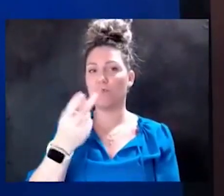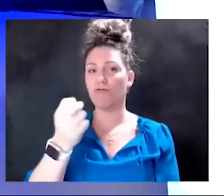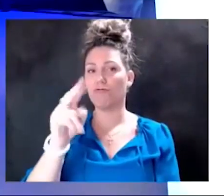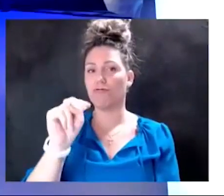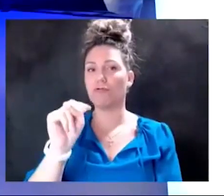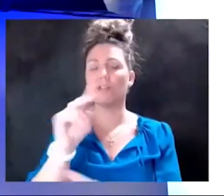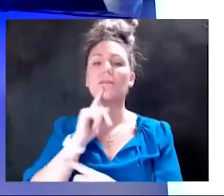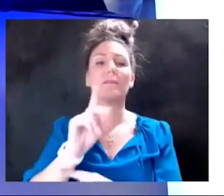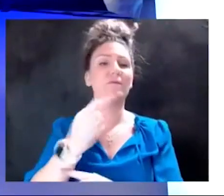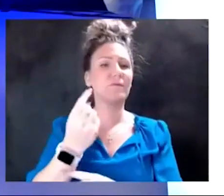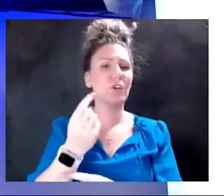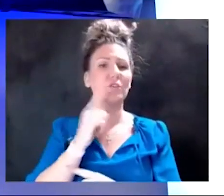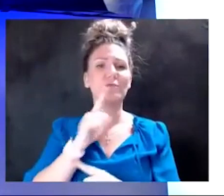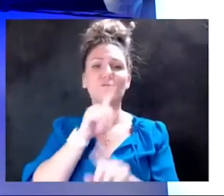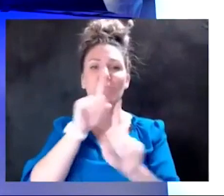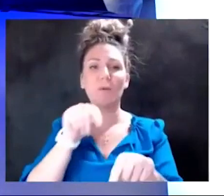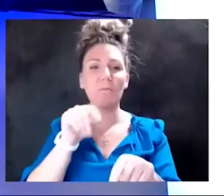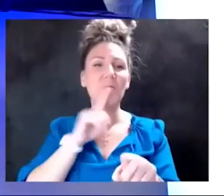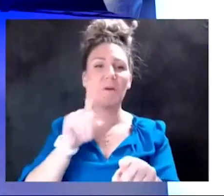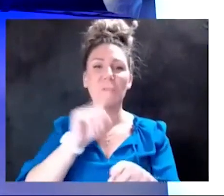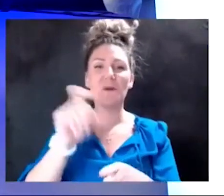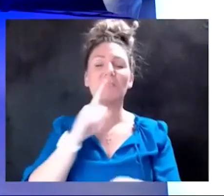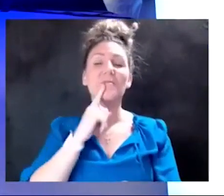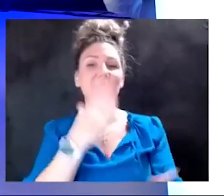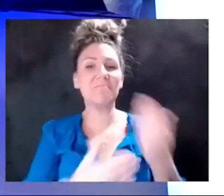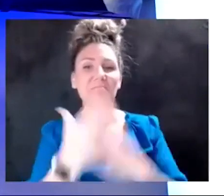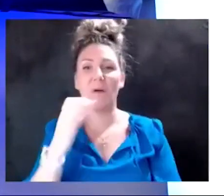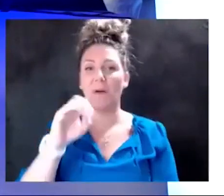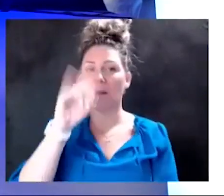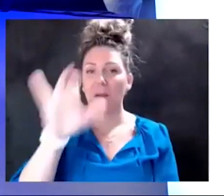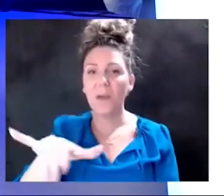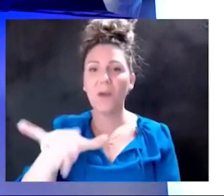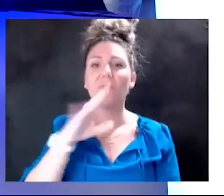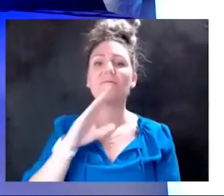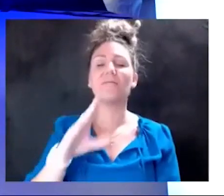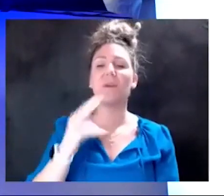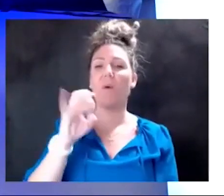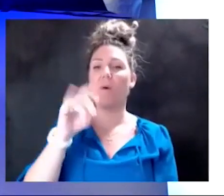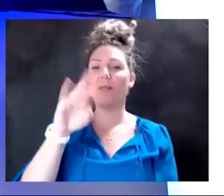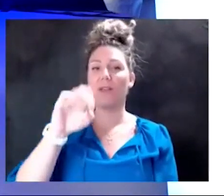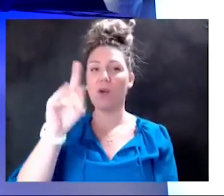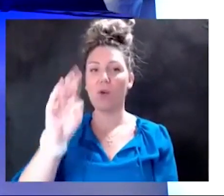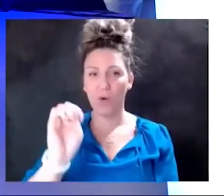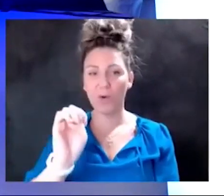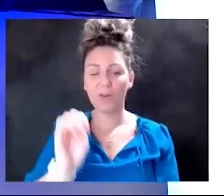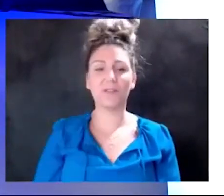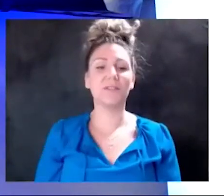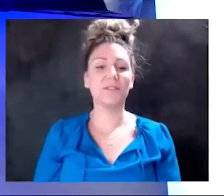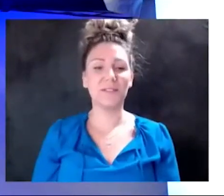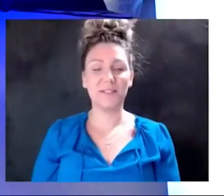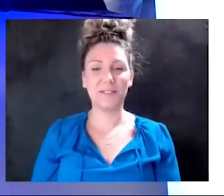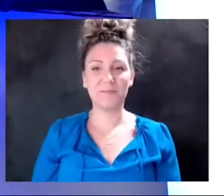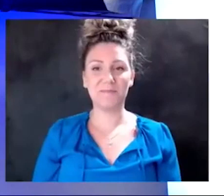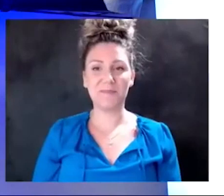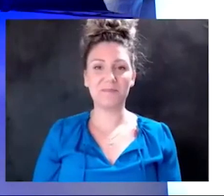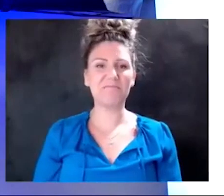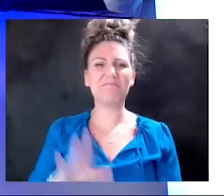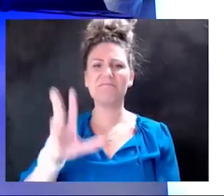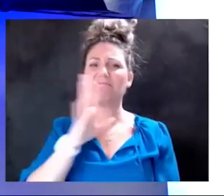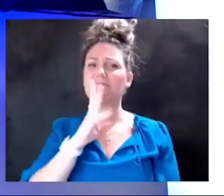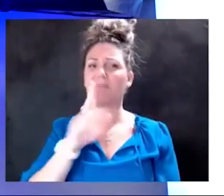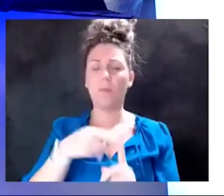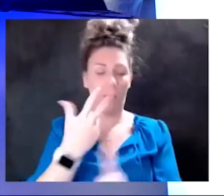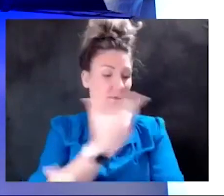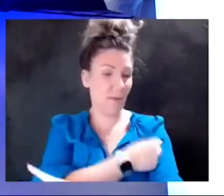there. Good morning, Cody Holyoke from Channel 9. Cody. Hey, guys. Hey, you were talking about the vaccines, obviously, and